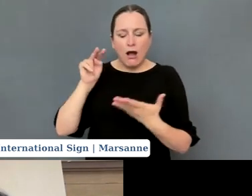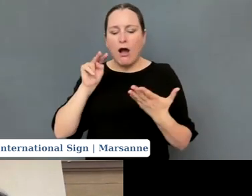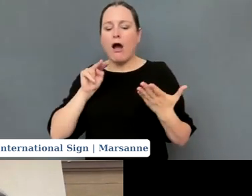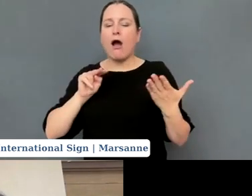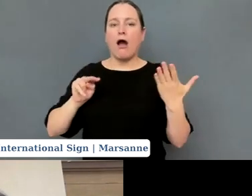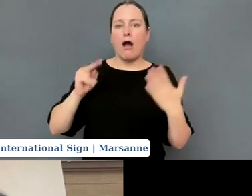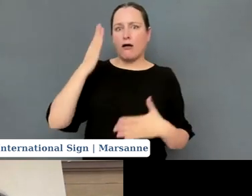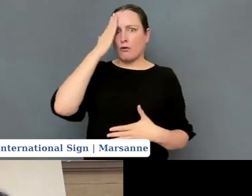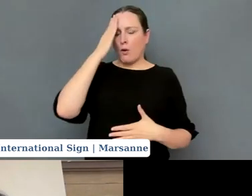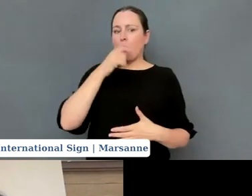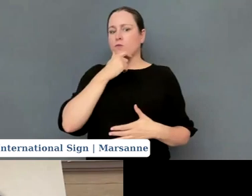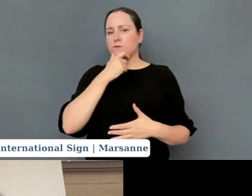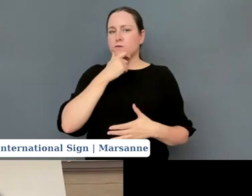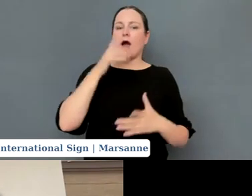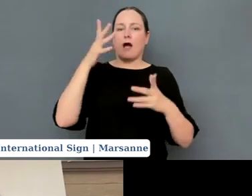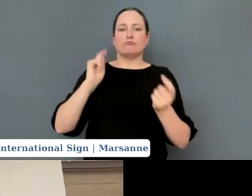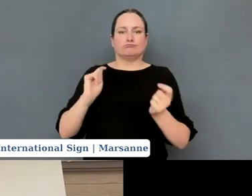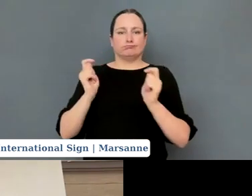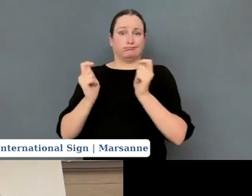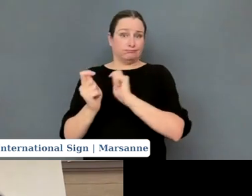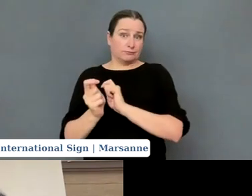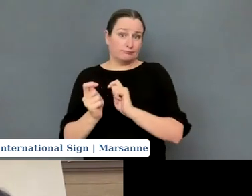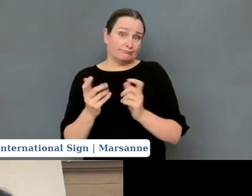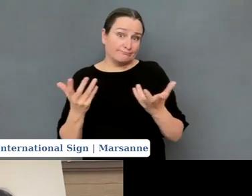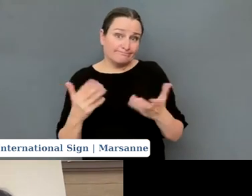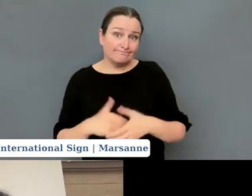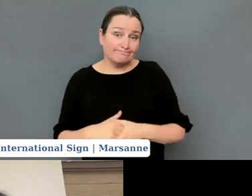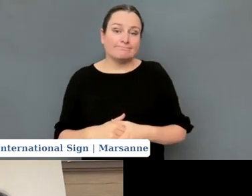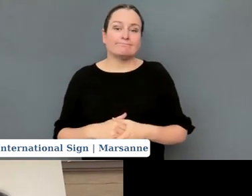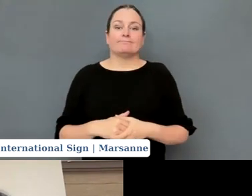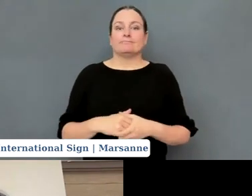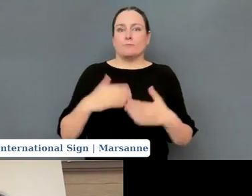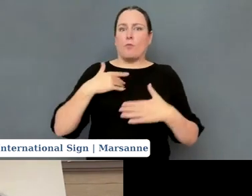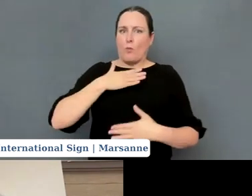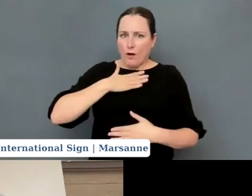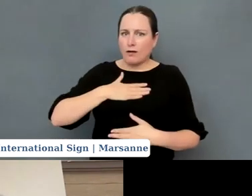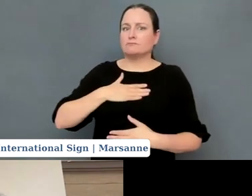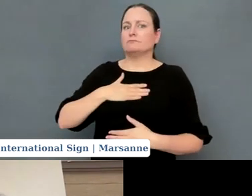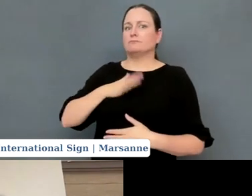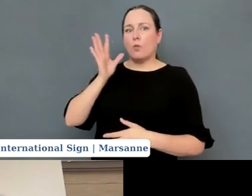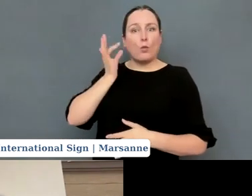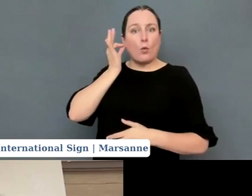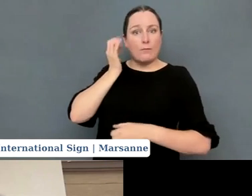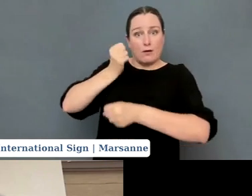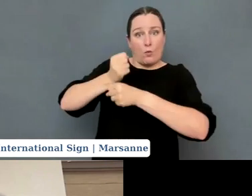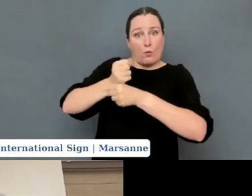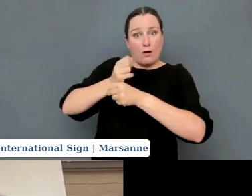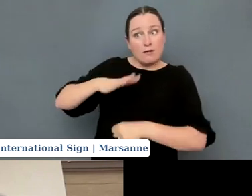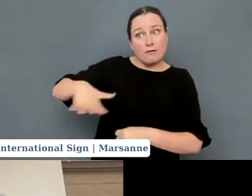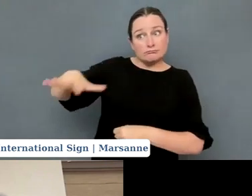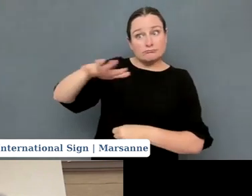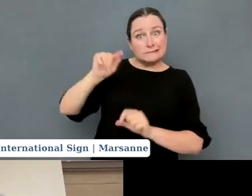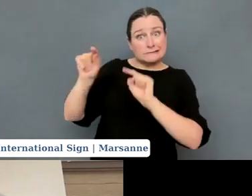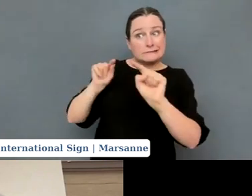enhance the capacity of both women's union staff and the women themselves to realize